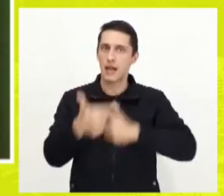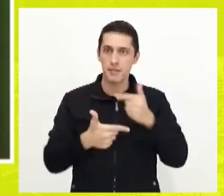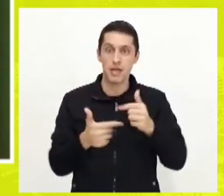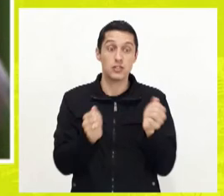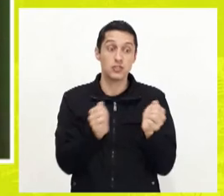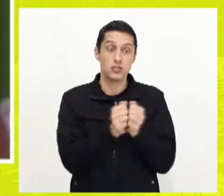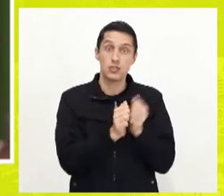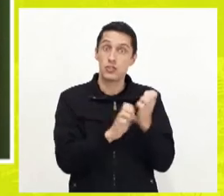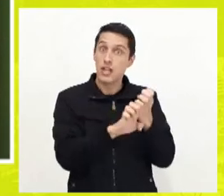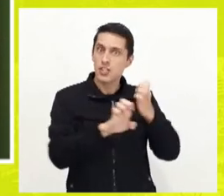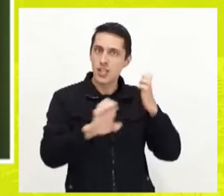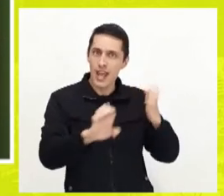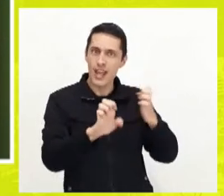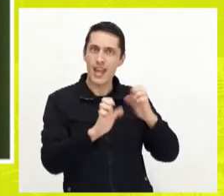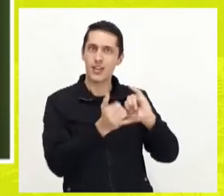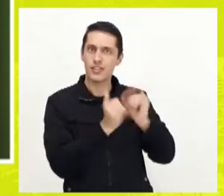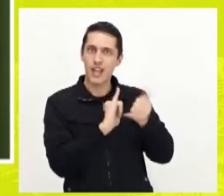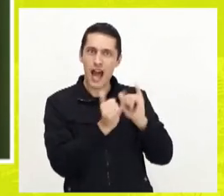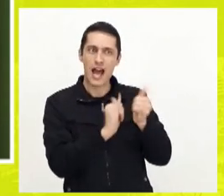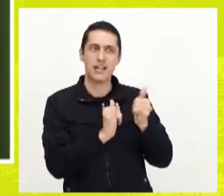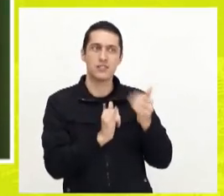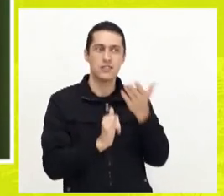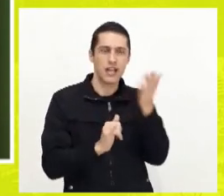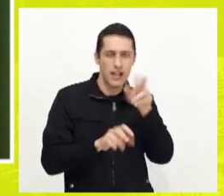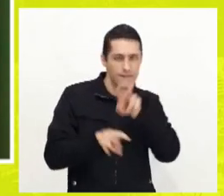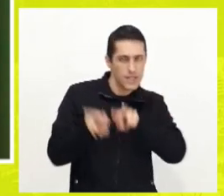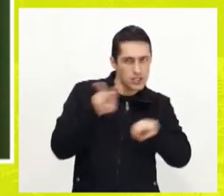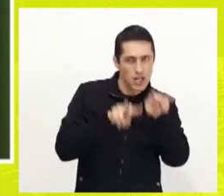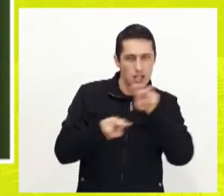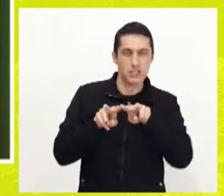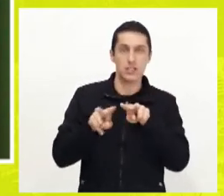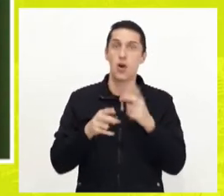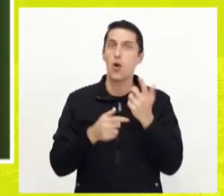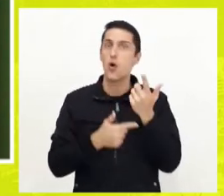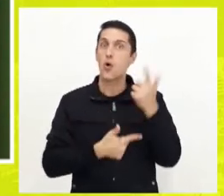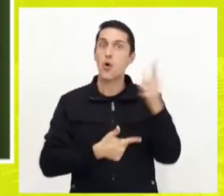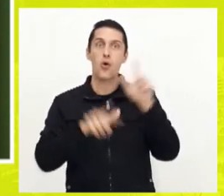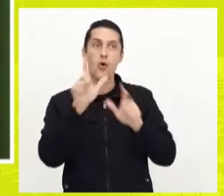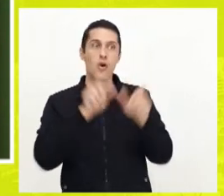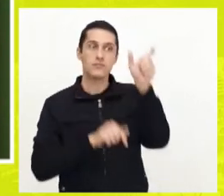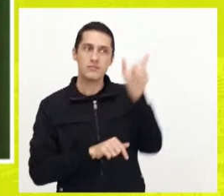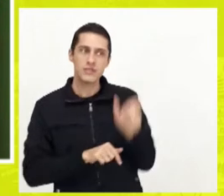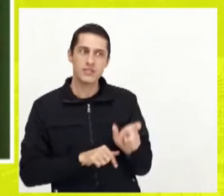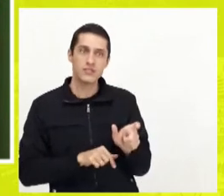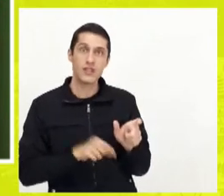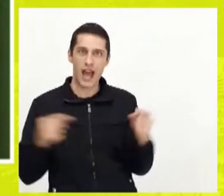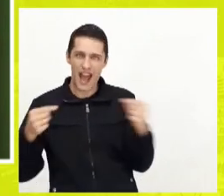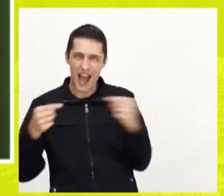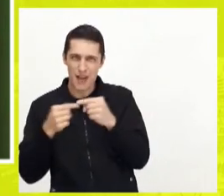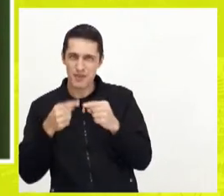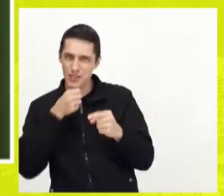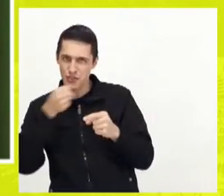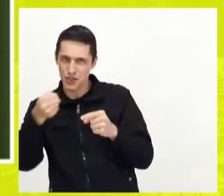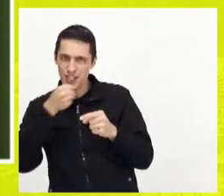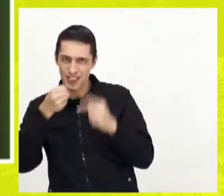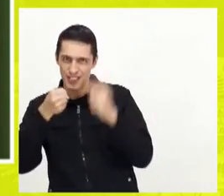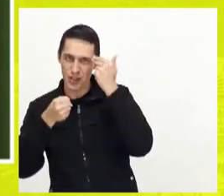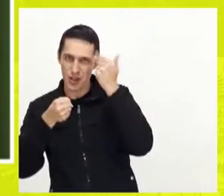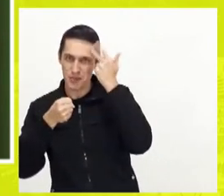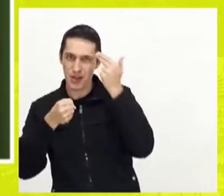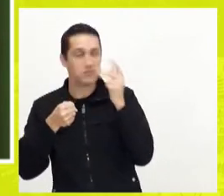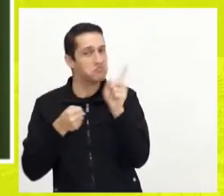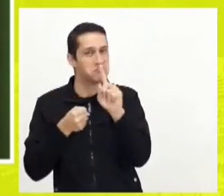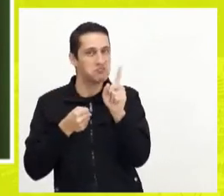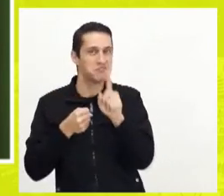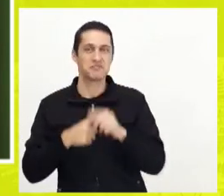engineers and data visualizers and other profiles which are not necessarily traditional journalism